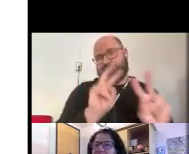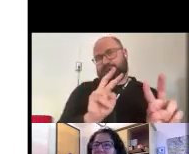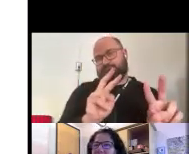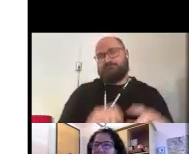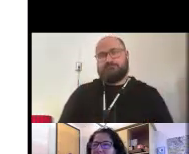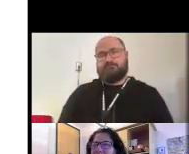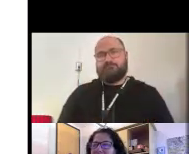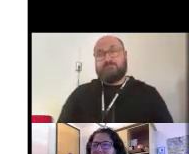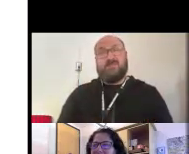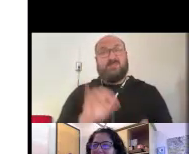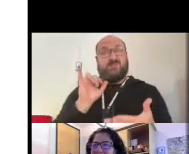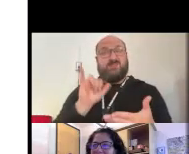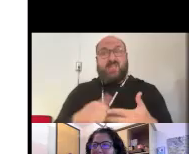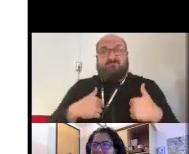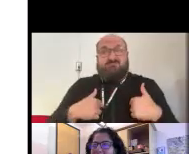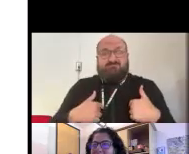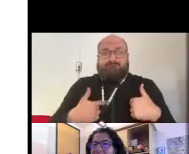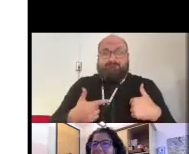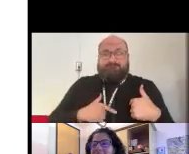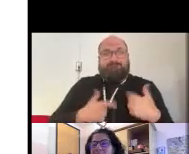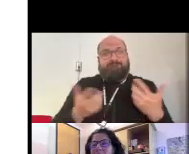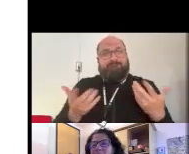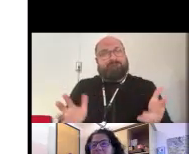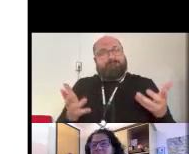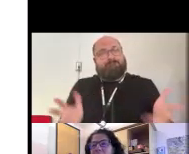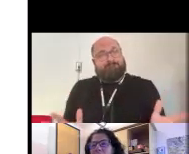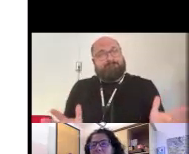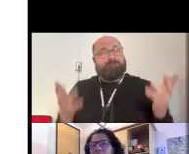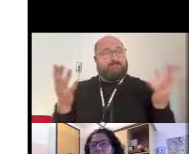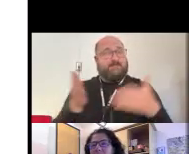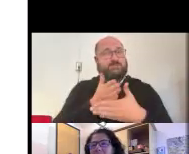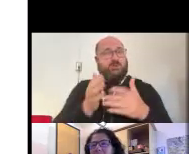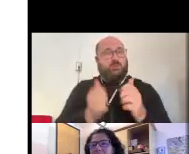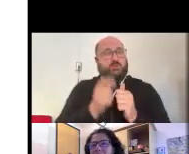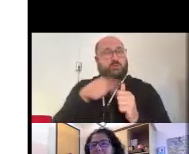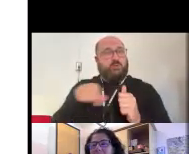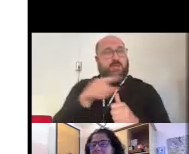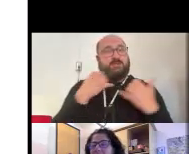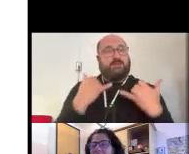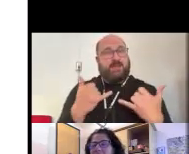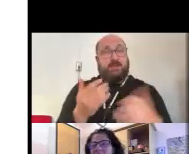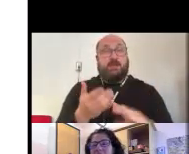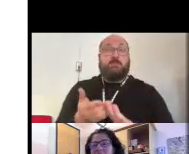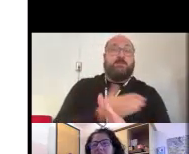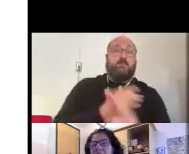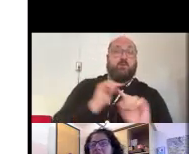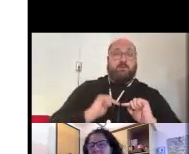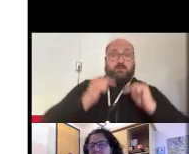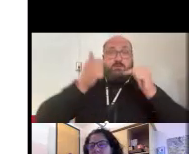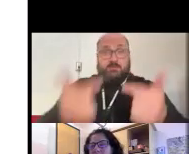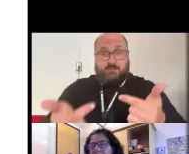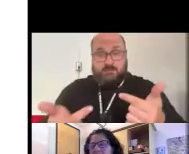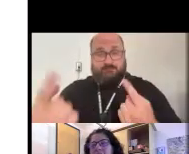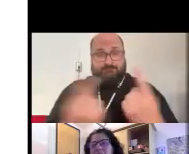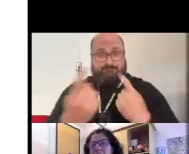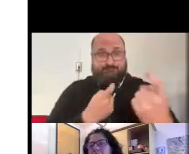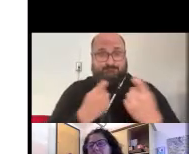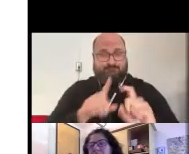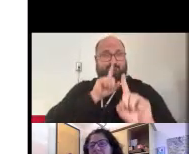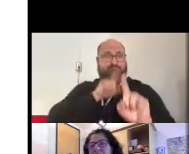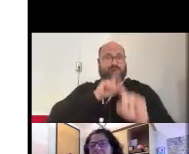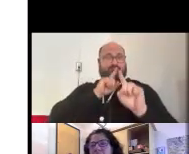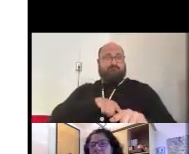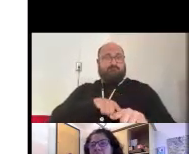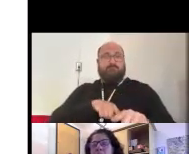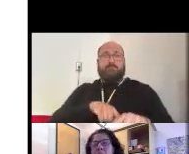that's what I have to share with you today. And before we do a little Q&A discussion, obviously none of this work, this